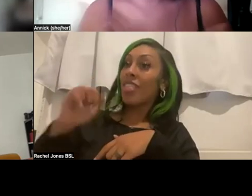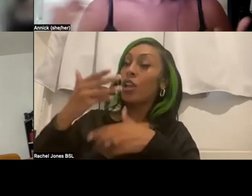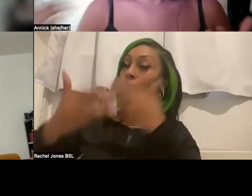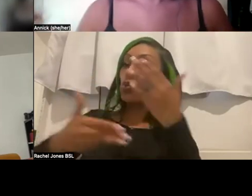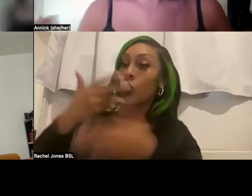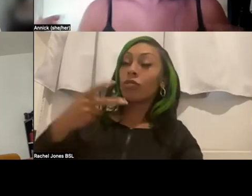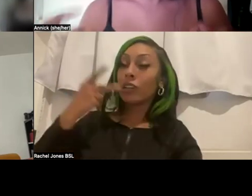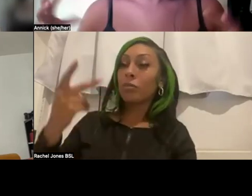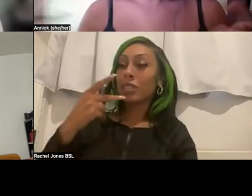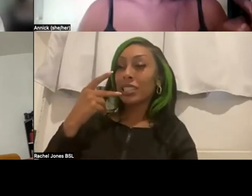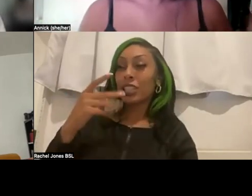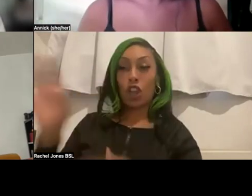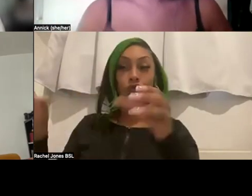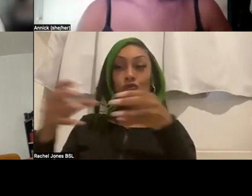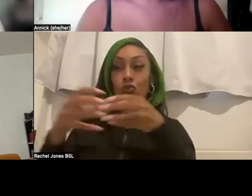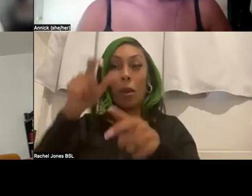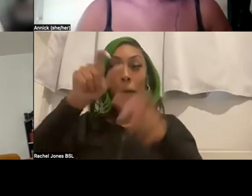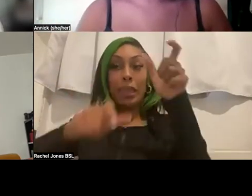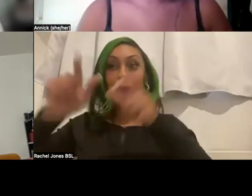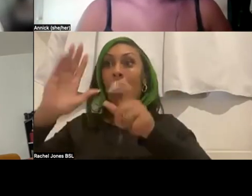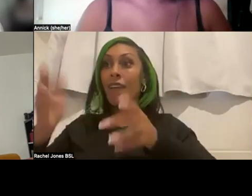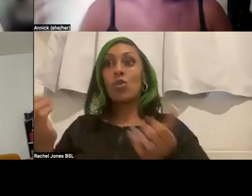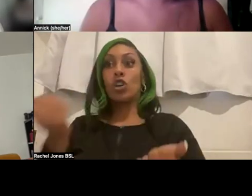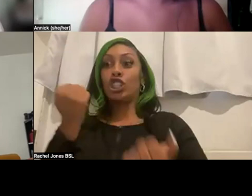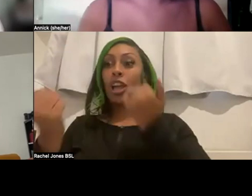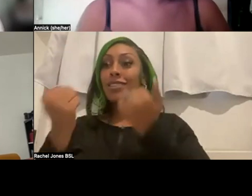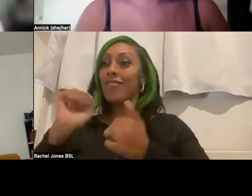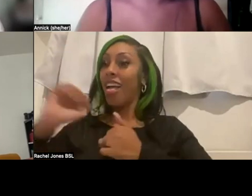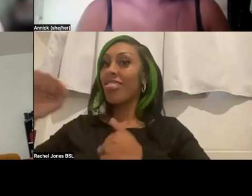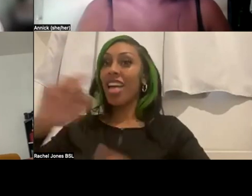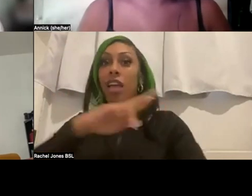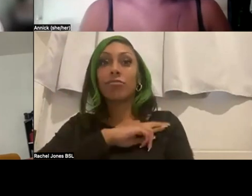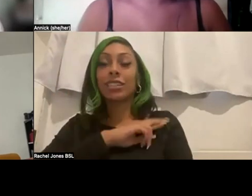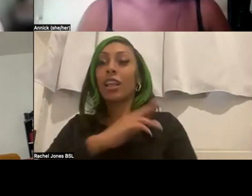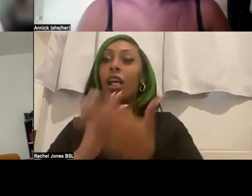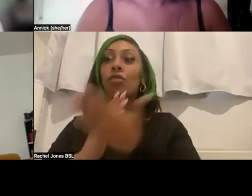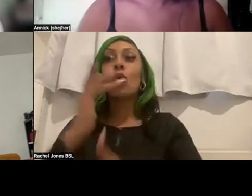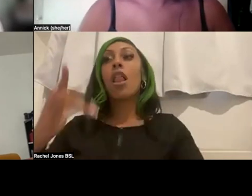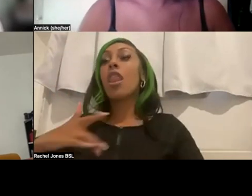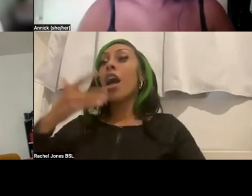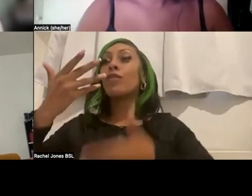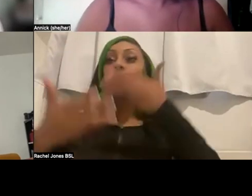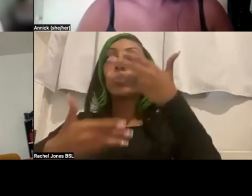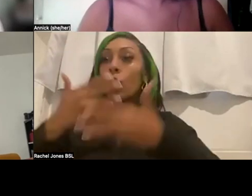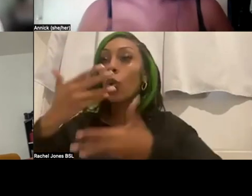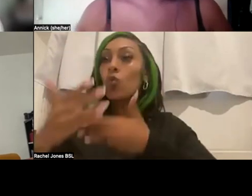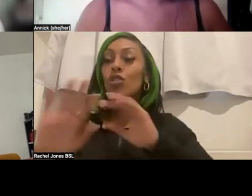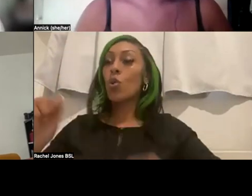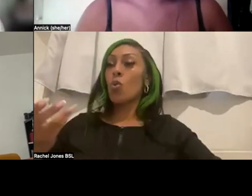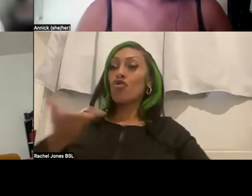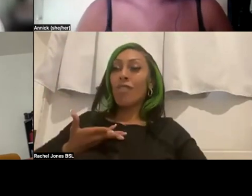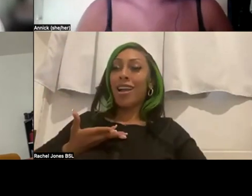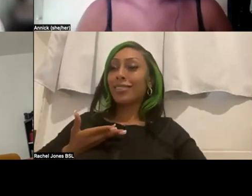again, generally like entire groups of people that have to justify their every decision by their life story, with no right